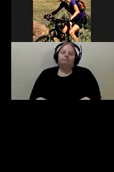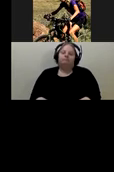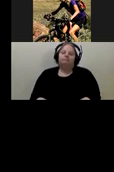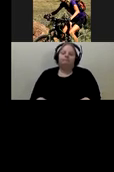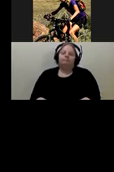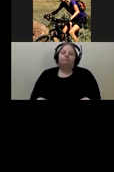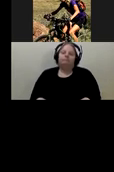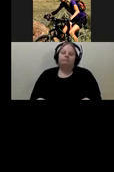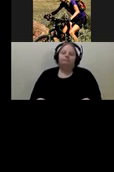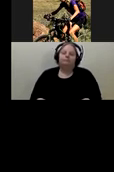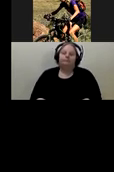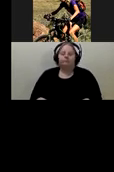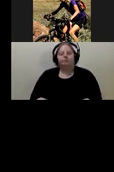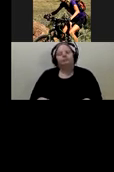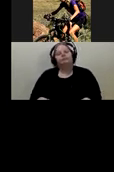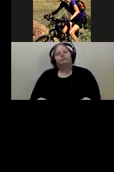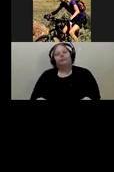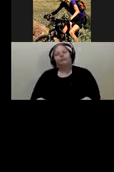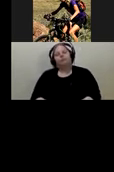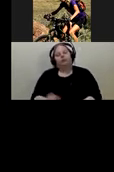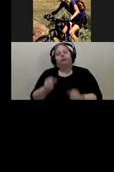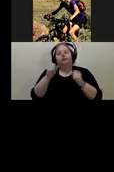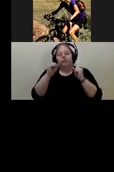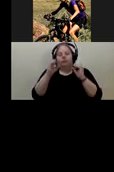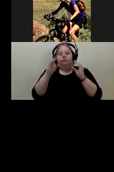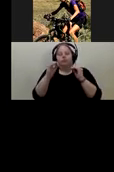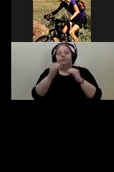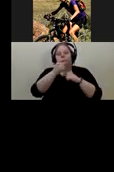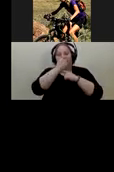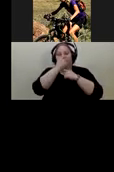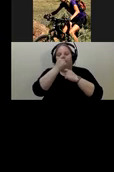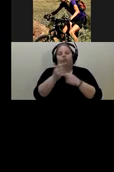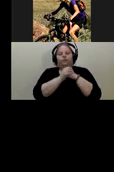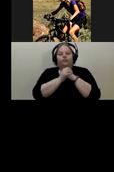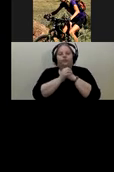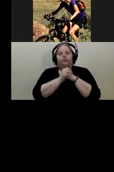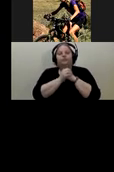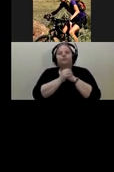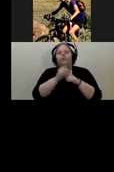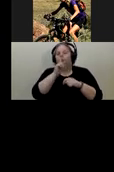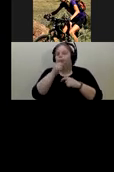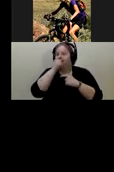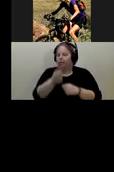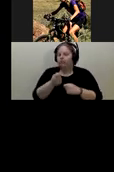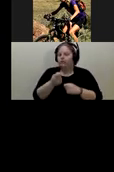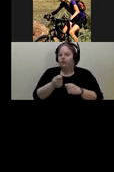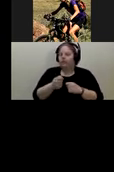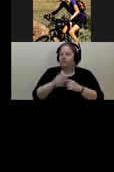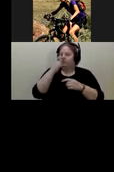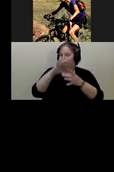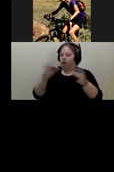All right. Well, this is very interesting. Linda, this is Laura. There was an interesting comment that